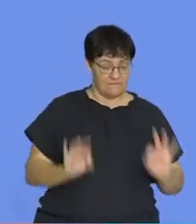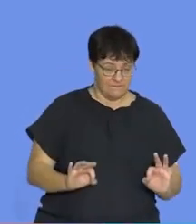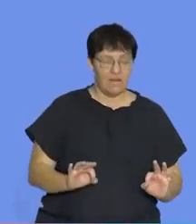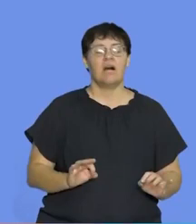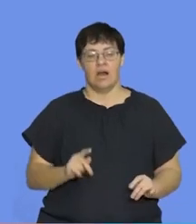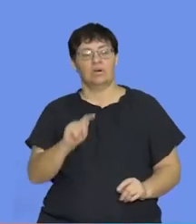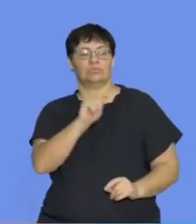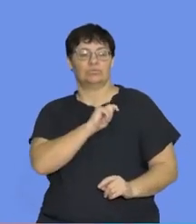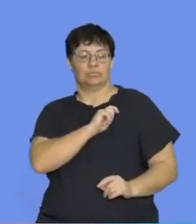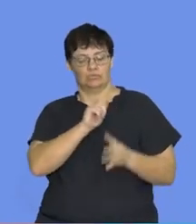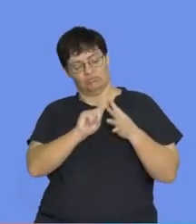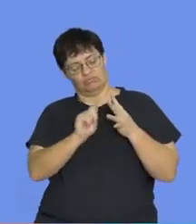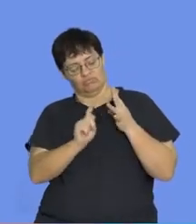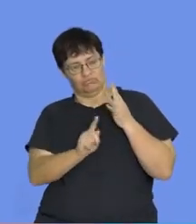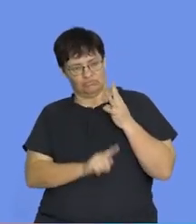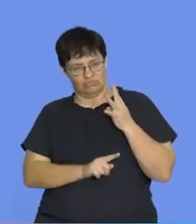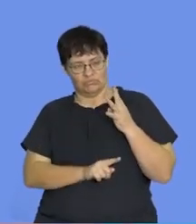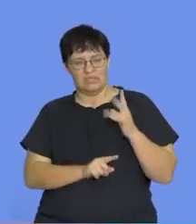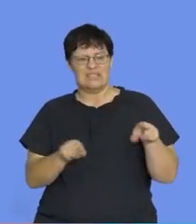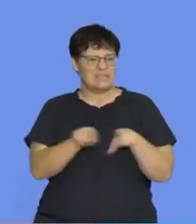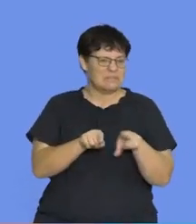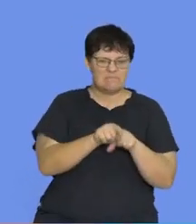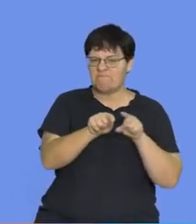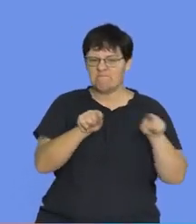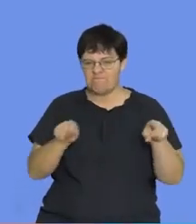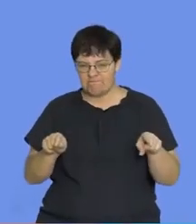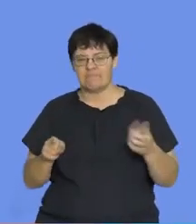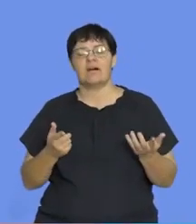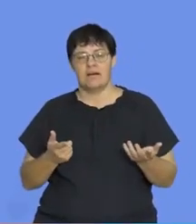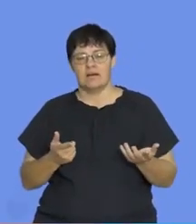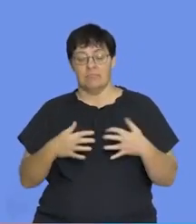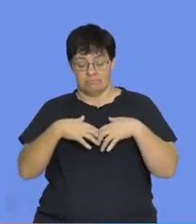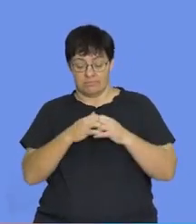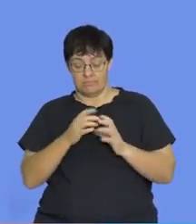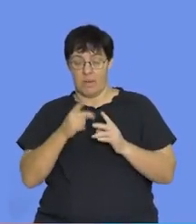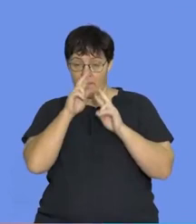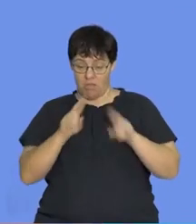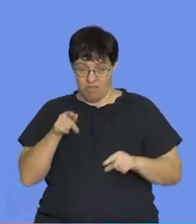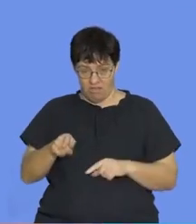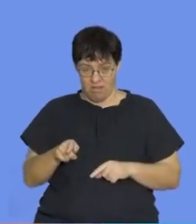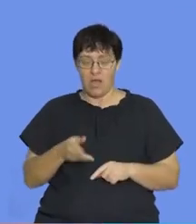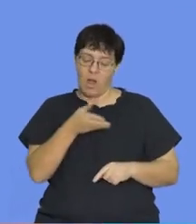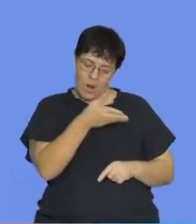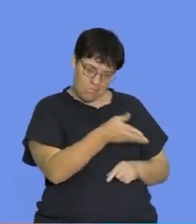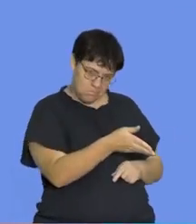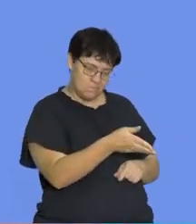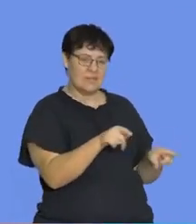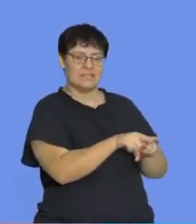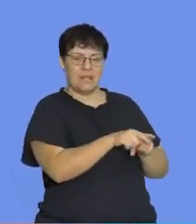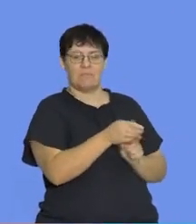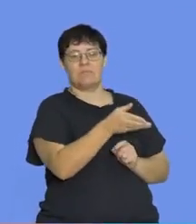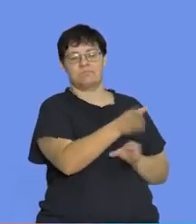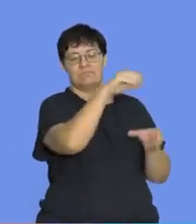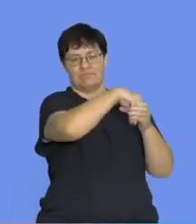in different samples of the same substance, these elements that make up that pure substance actually in the same proportion or